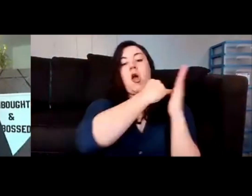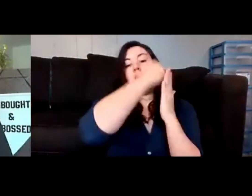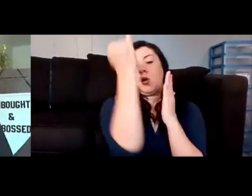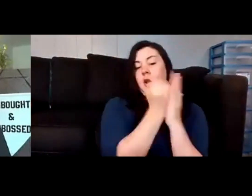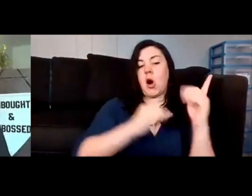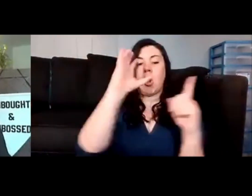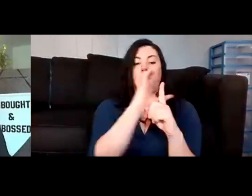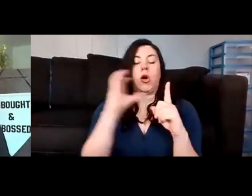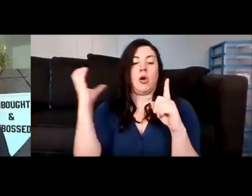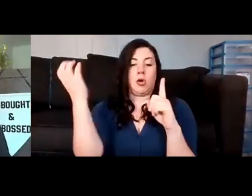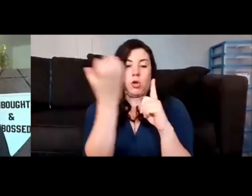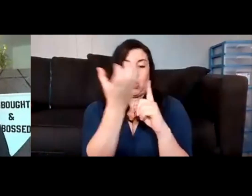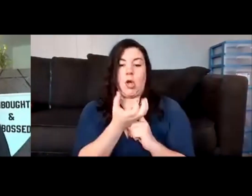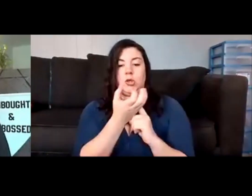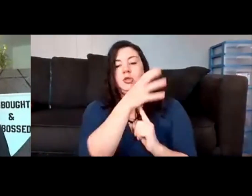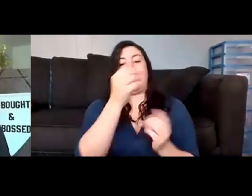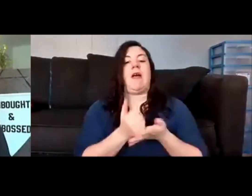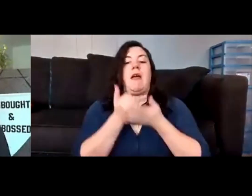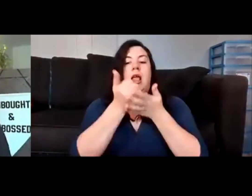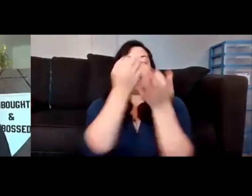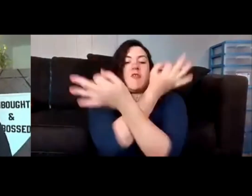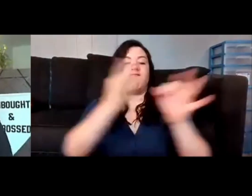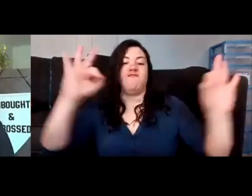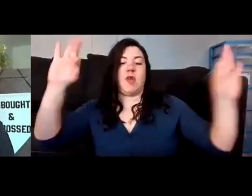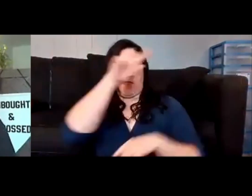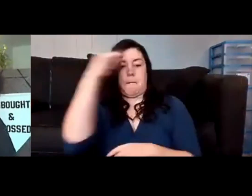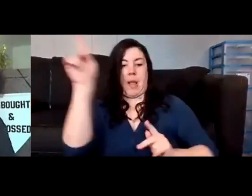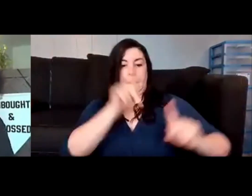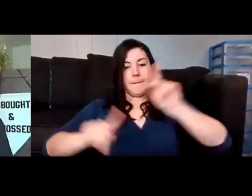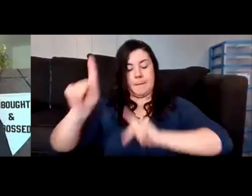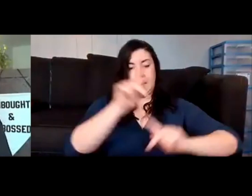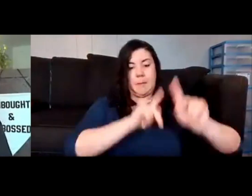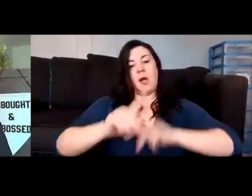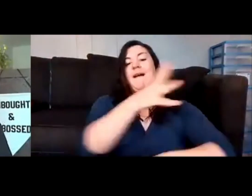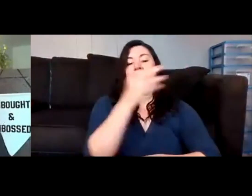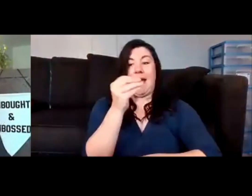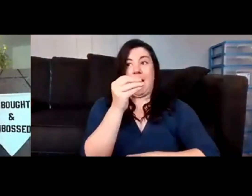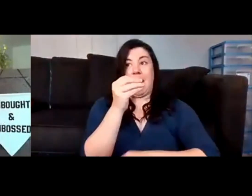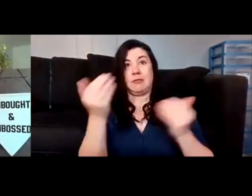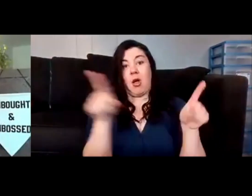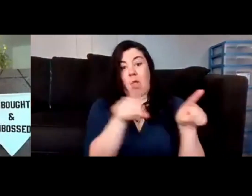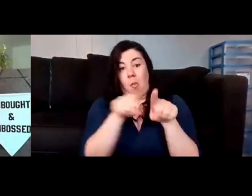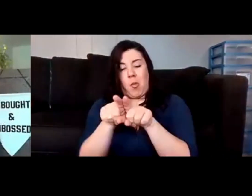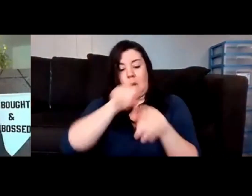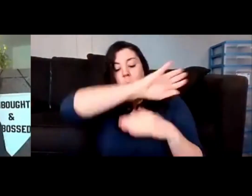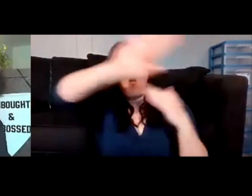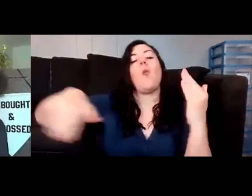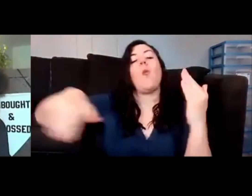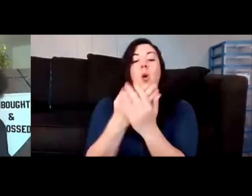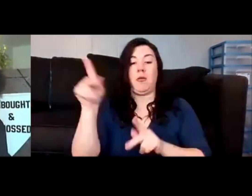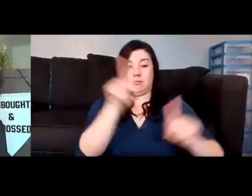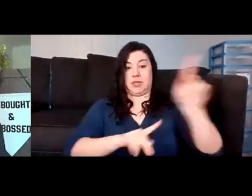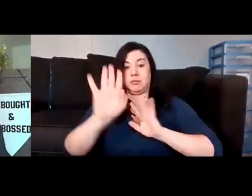paths toward the freedom of all Black people, and thus all people. And I really want to stress that this is a